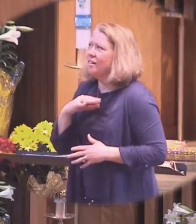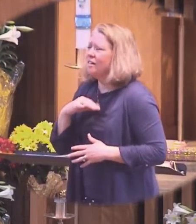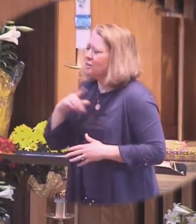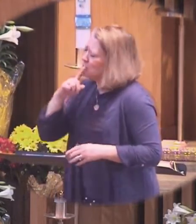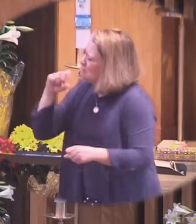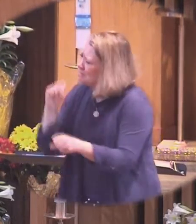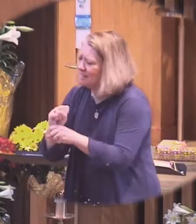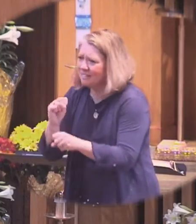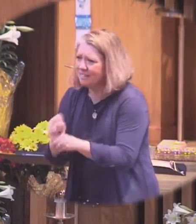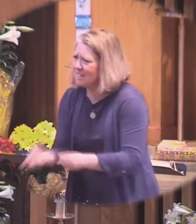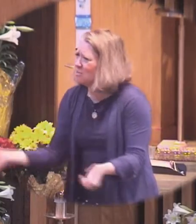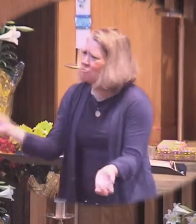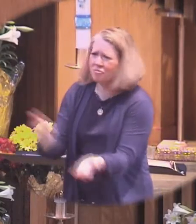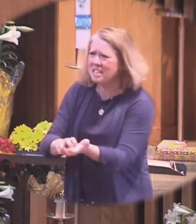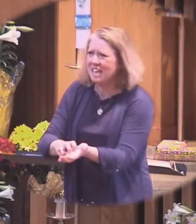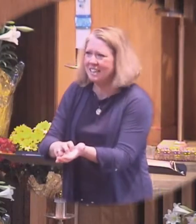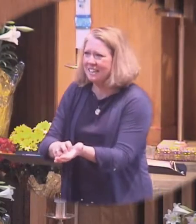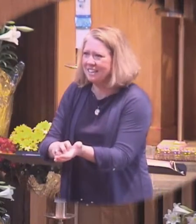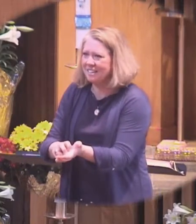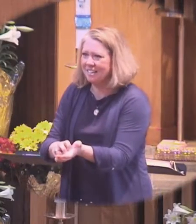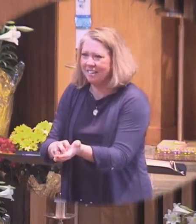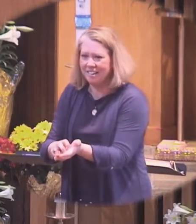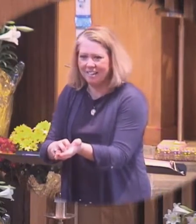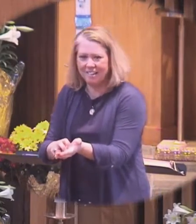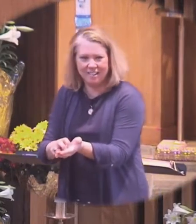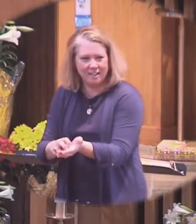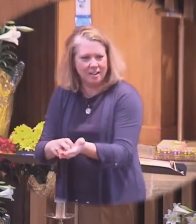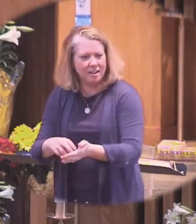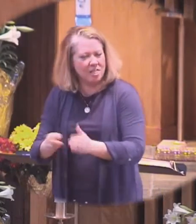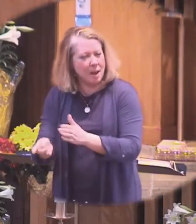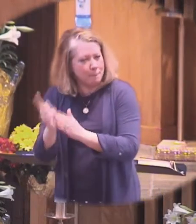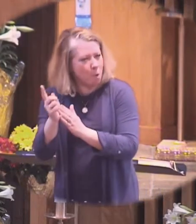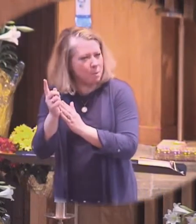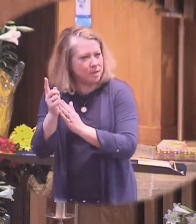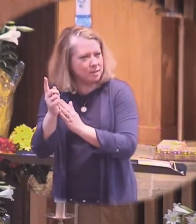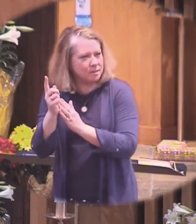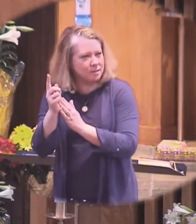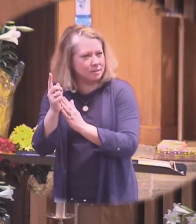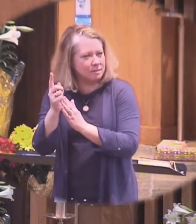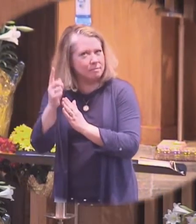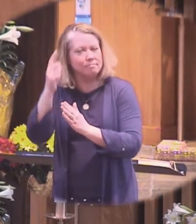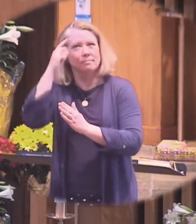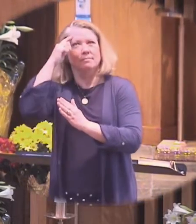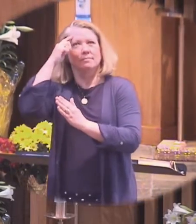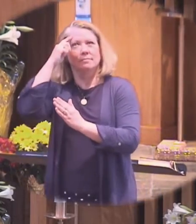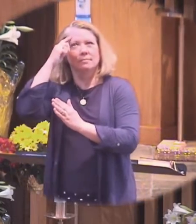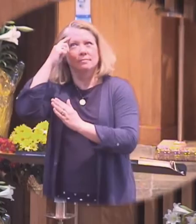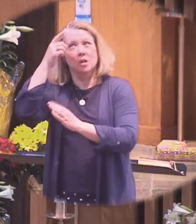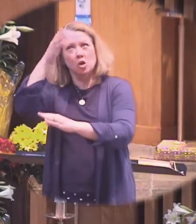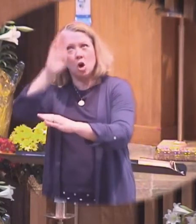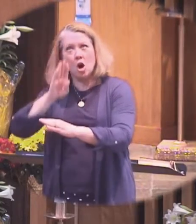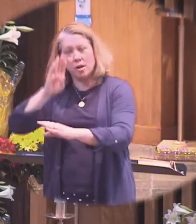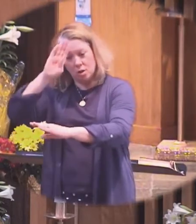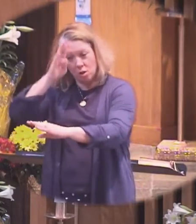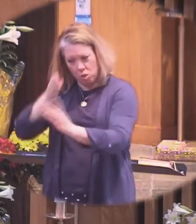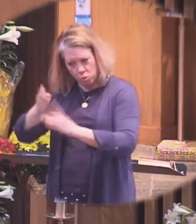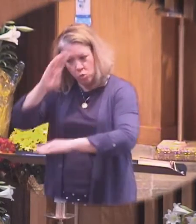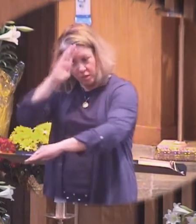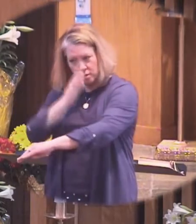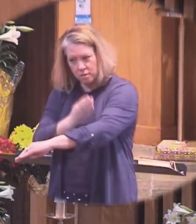risen, in that moment, we're reminded that God, through his Son, brings vindication to the